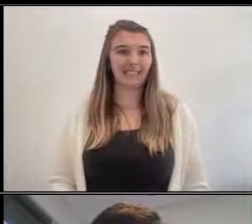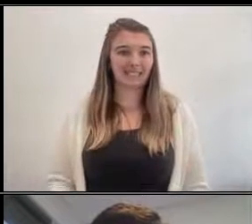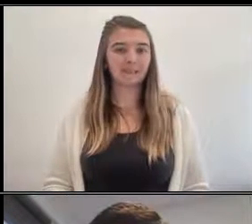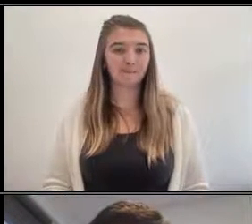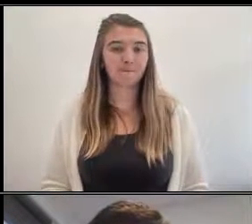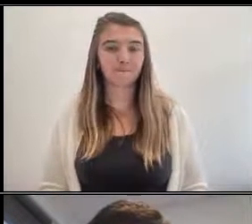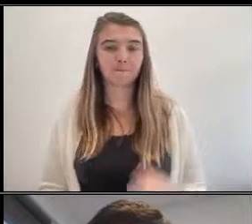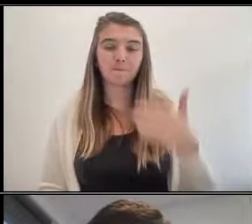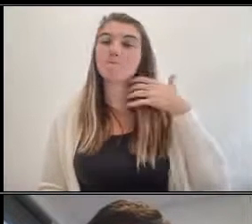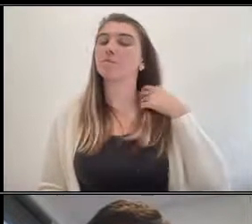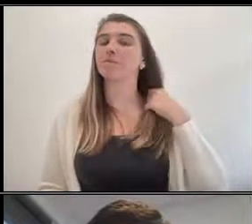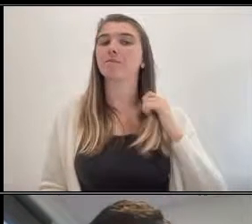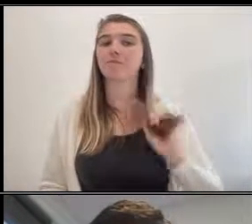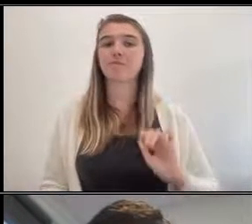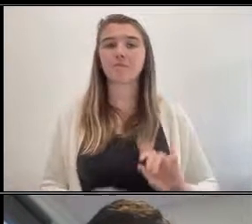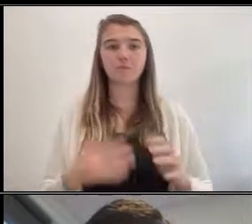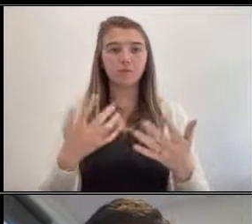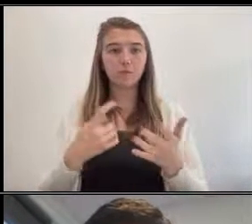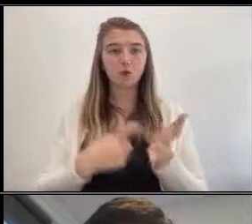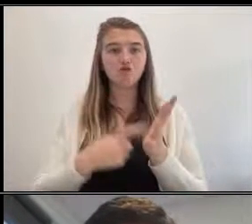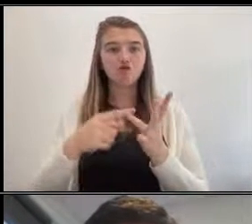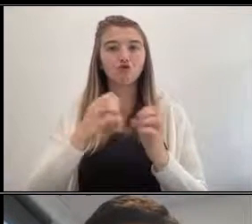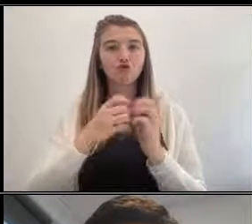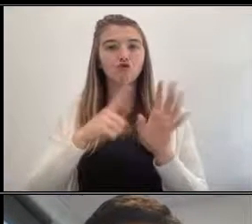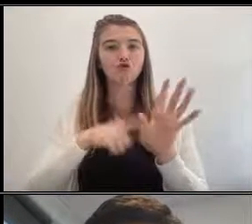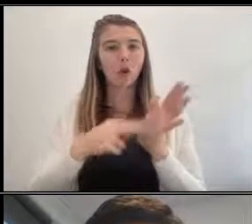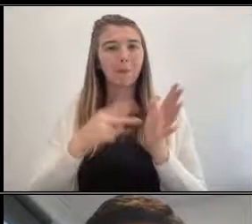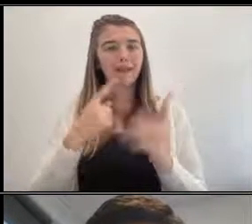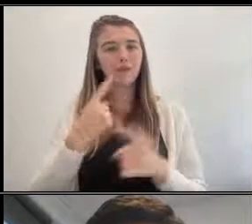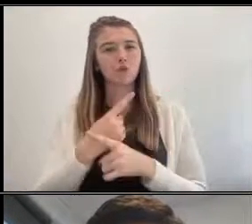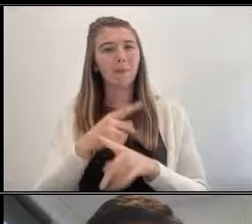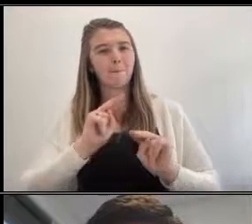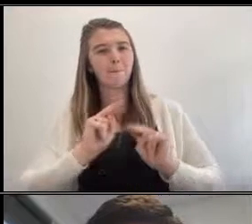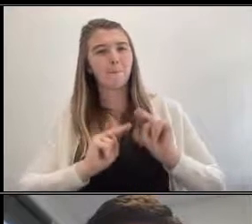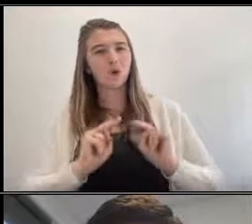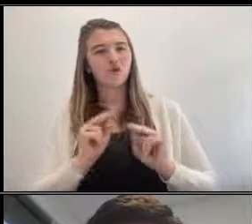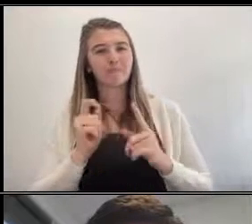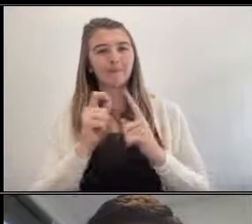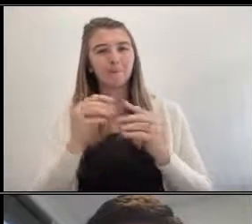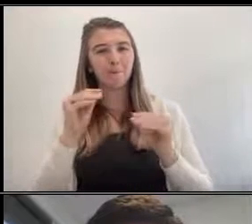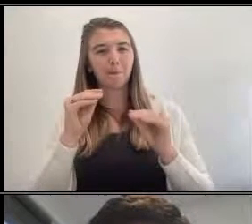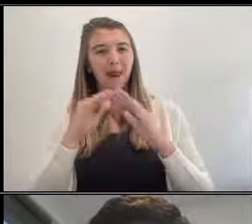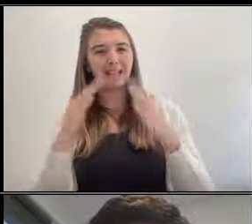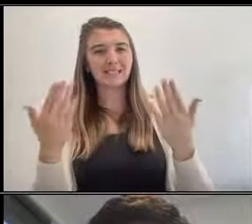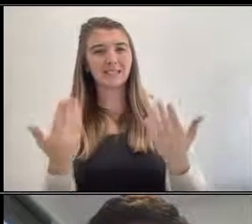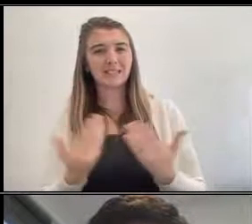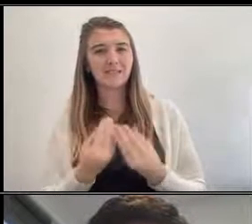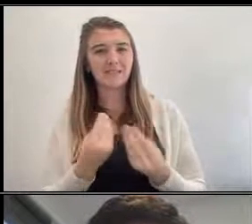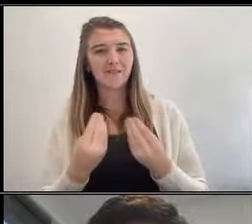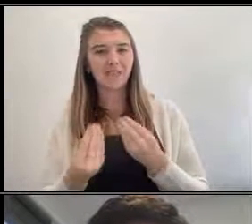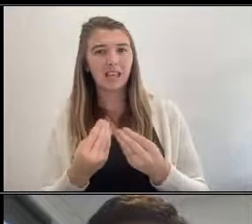Speaking of monitoring, Robin, do you know of any monitoring programs for plastosphere?